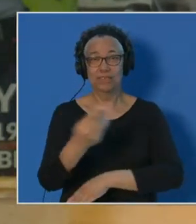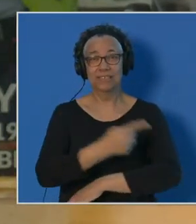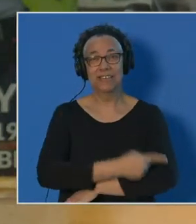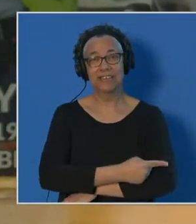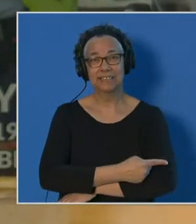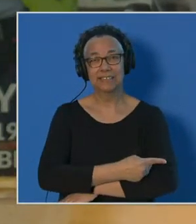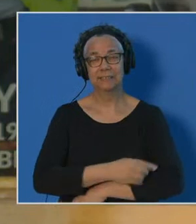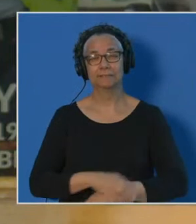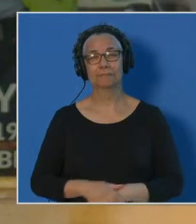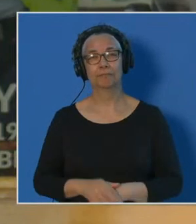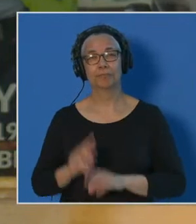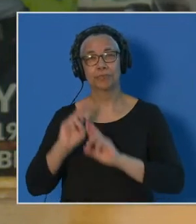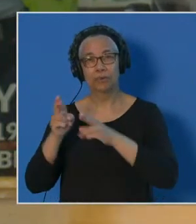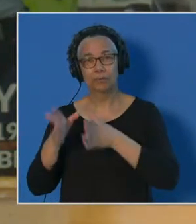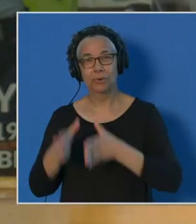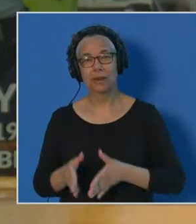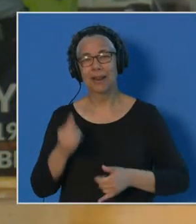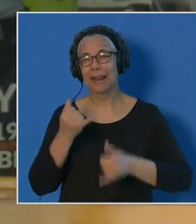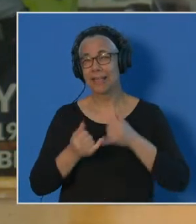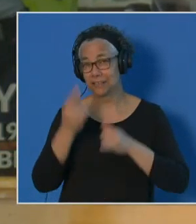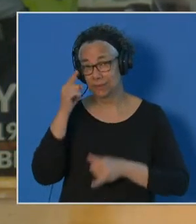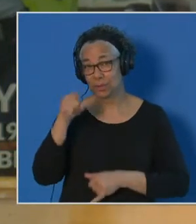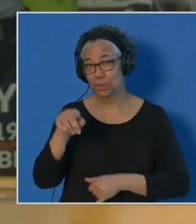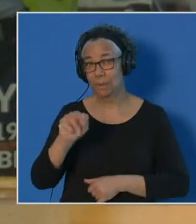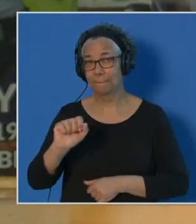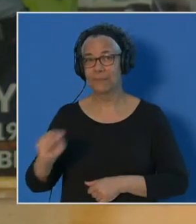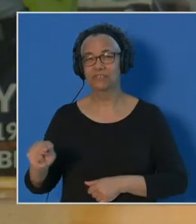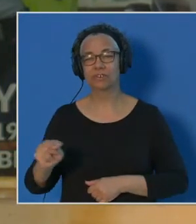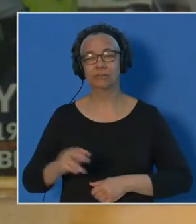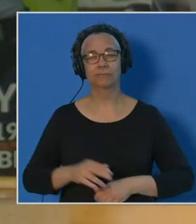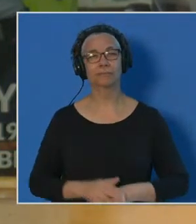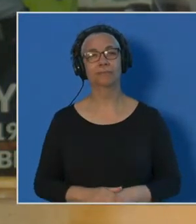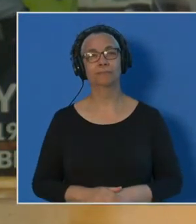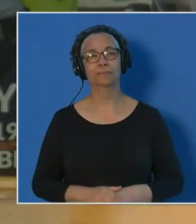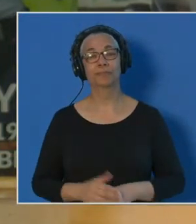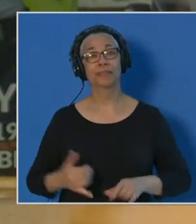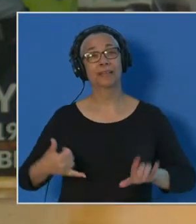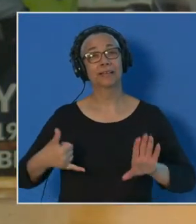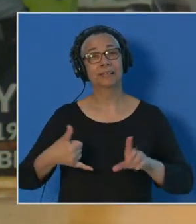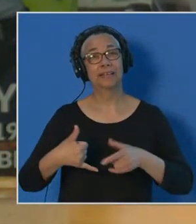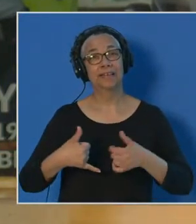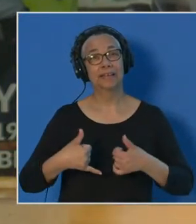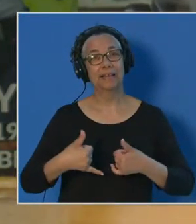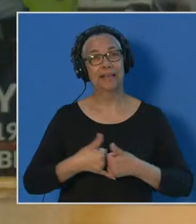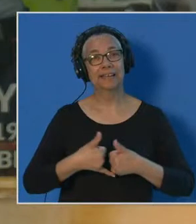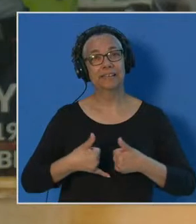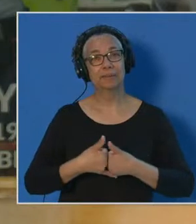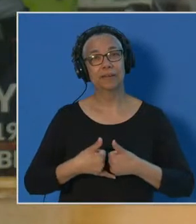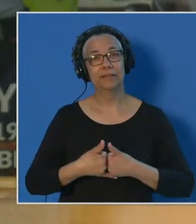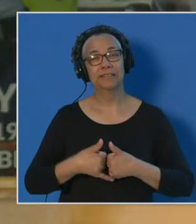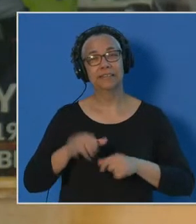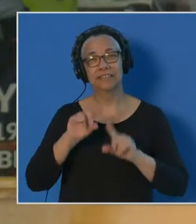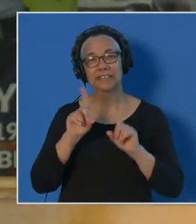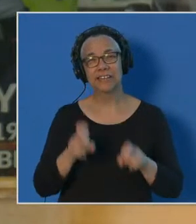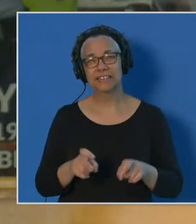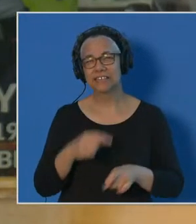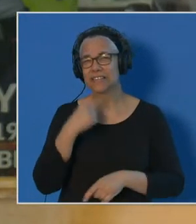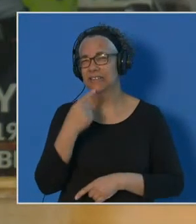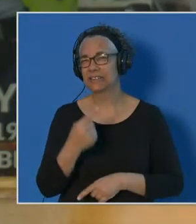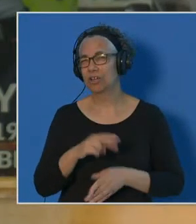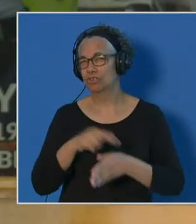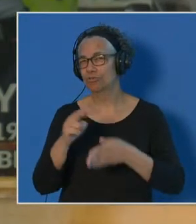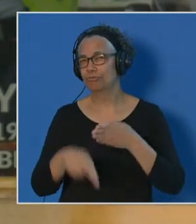you. Last one for you, Minister. Regarding the antibody tests, the ministry says the results from Helix is going to get released to